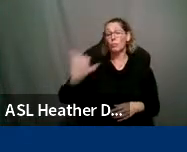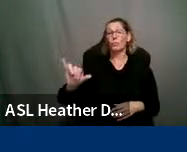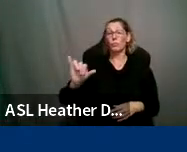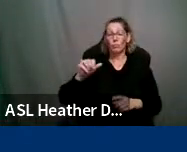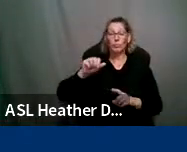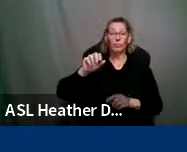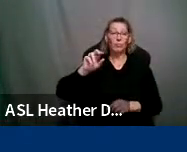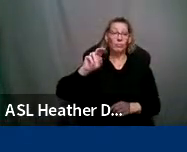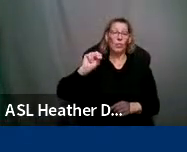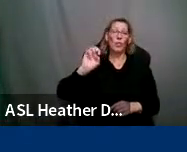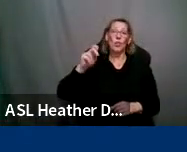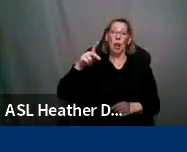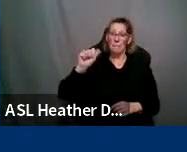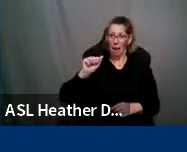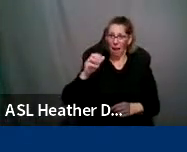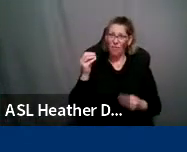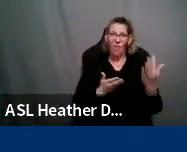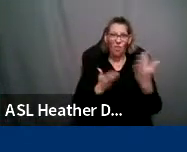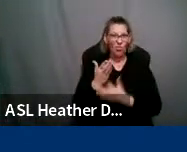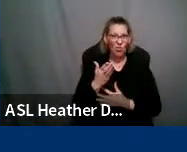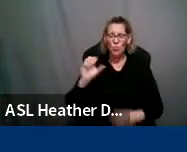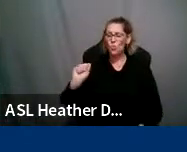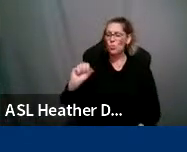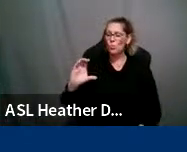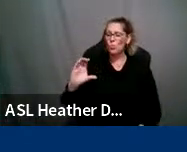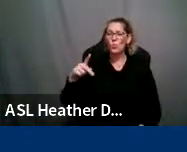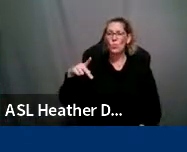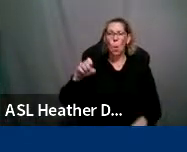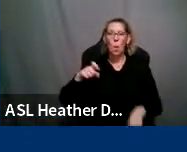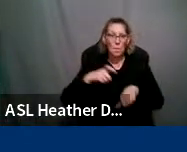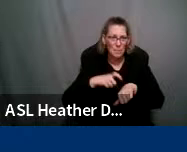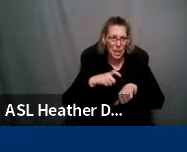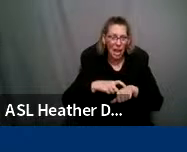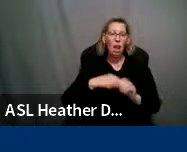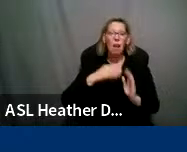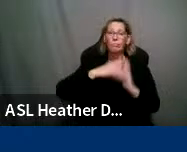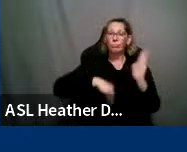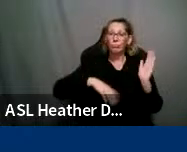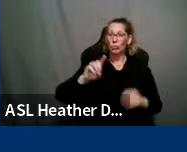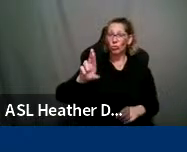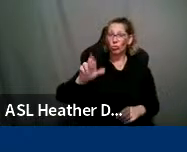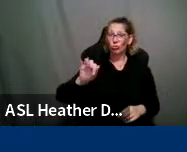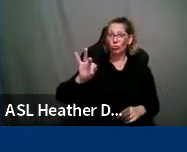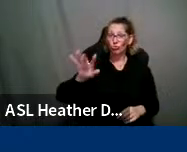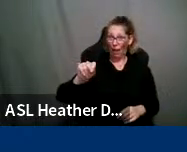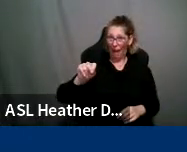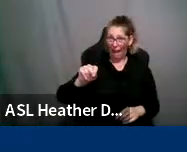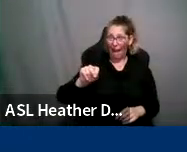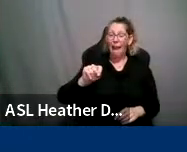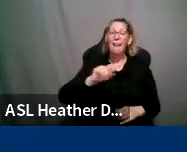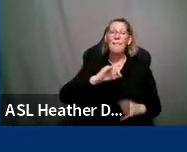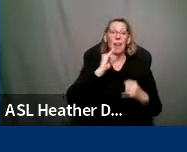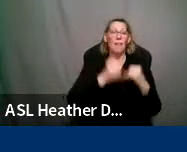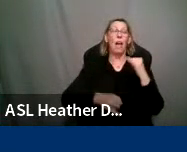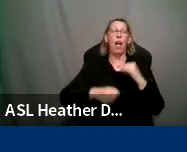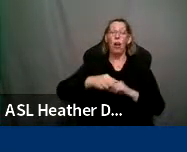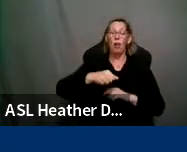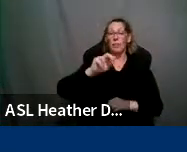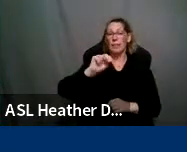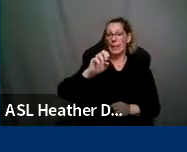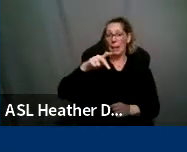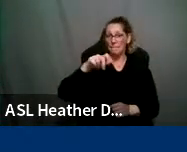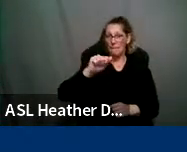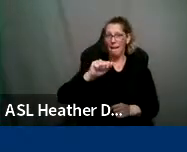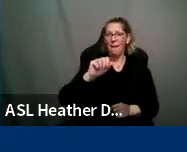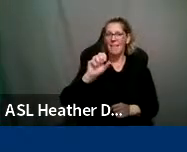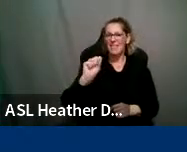for CRC went through a scoping period. It created a draft and a final environmental impact statement.